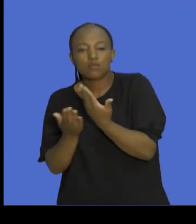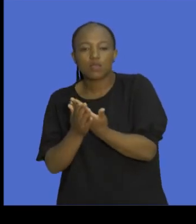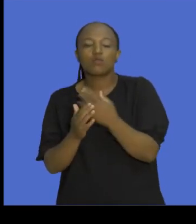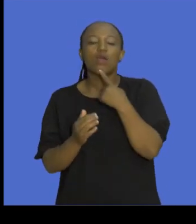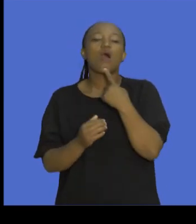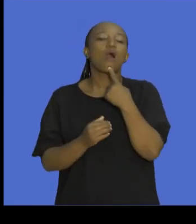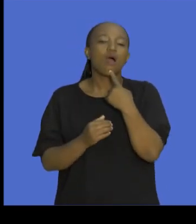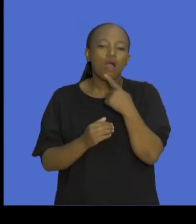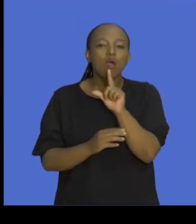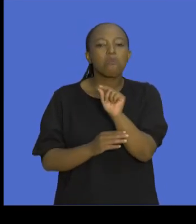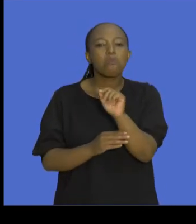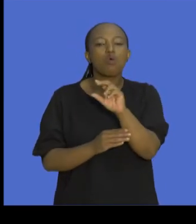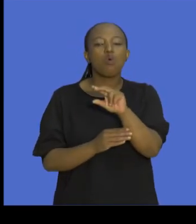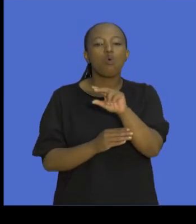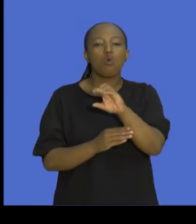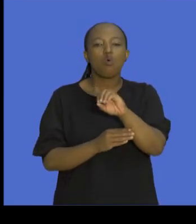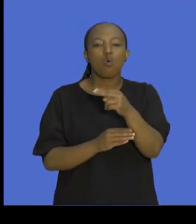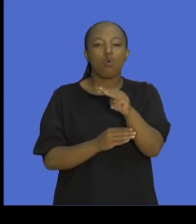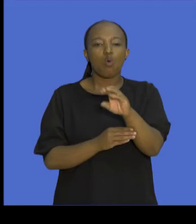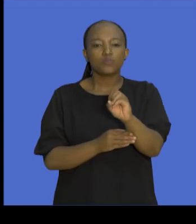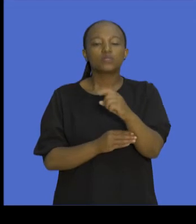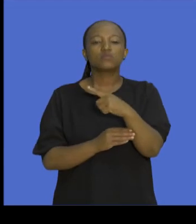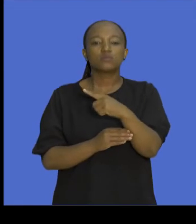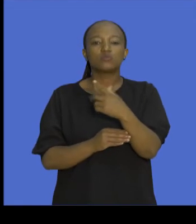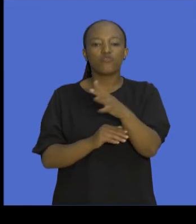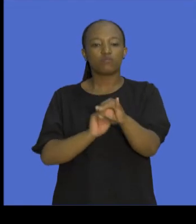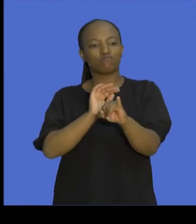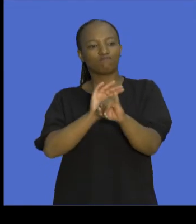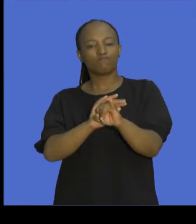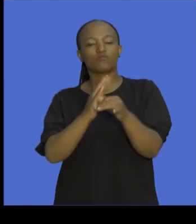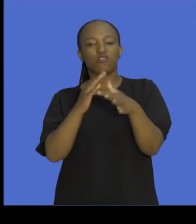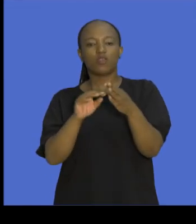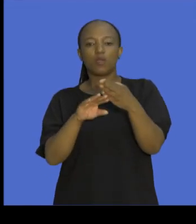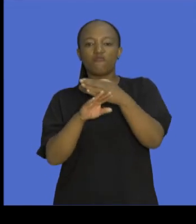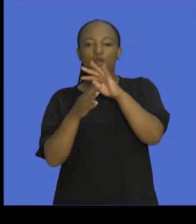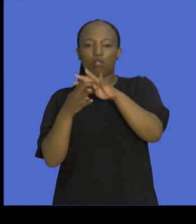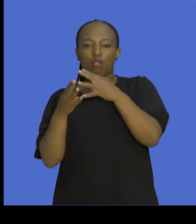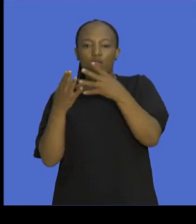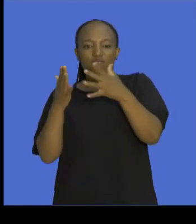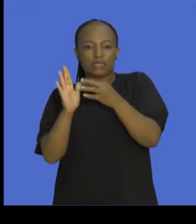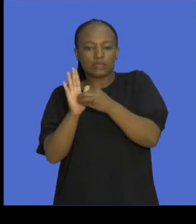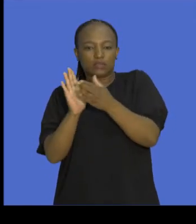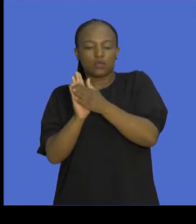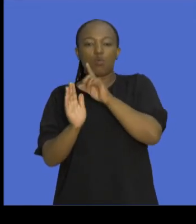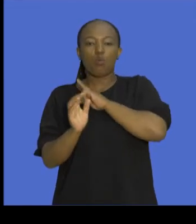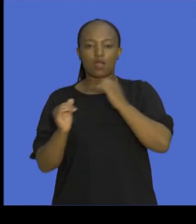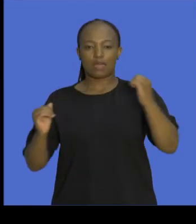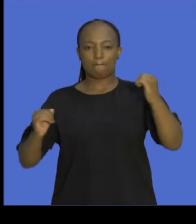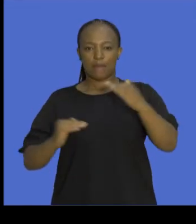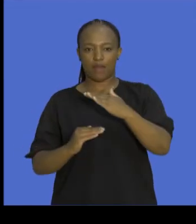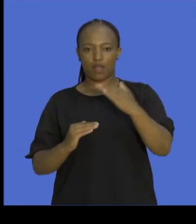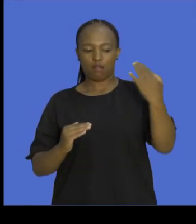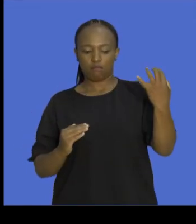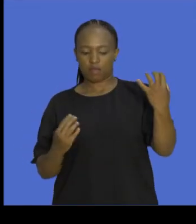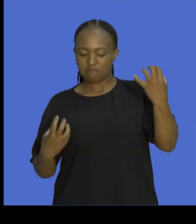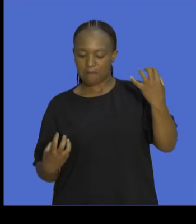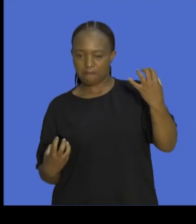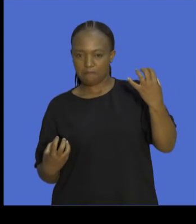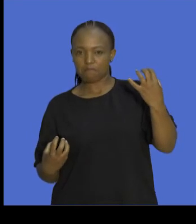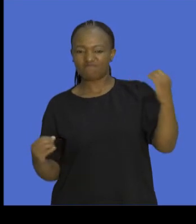well as the 4 ohms that we actually set it up in our simple circuit, which was parallel. Okay.